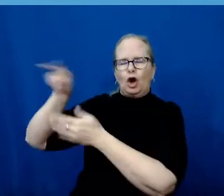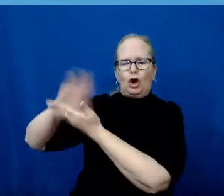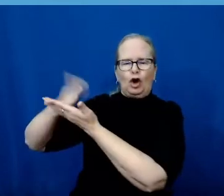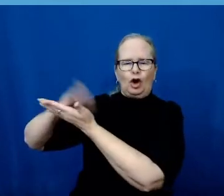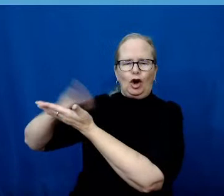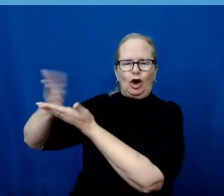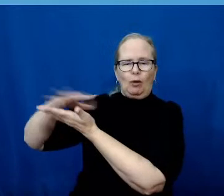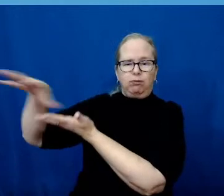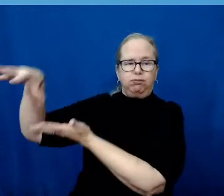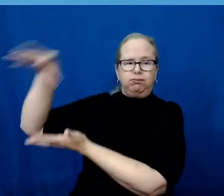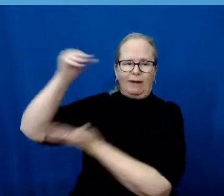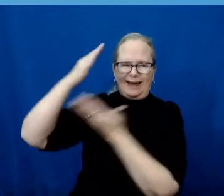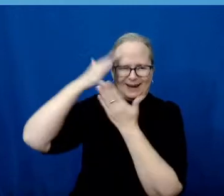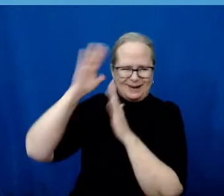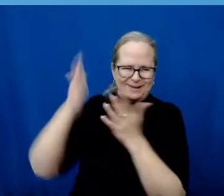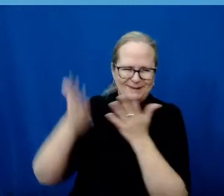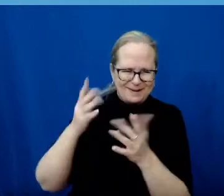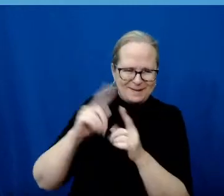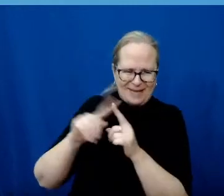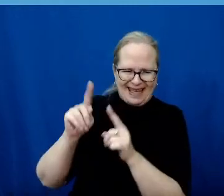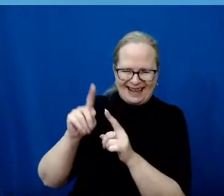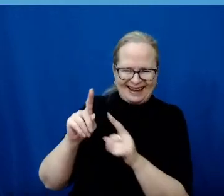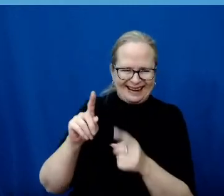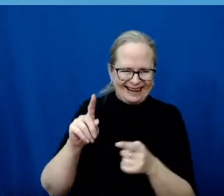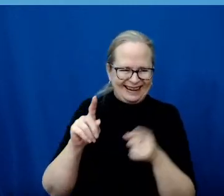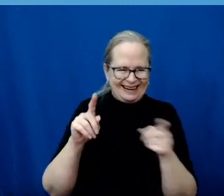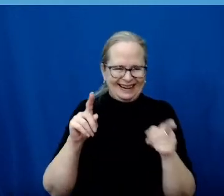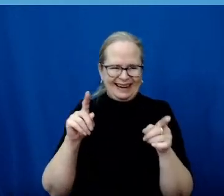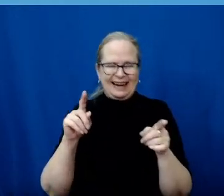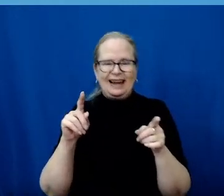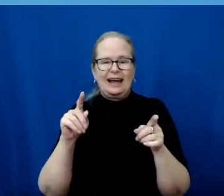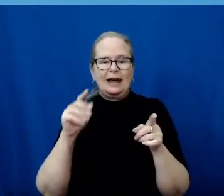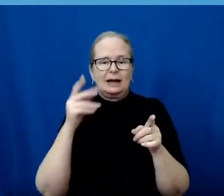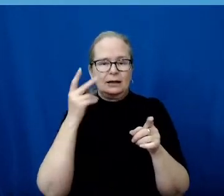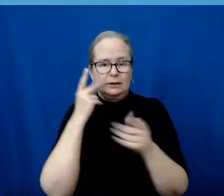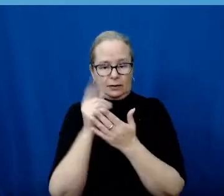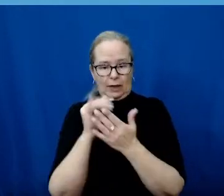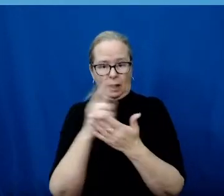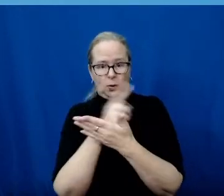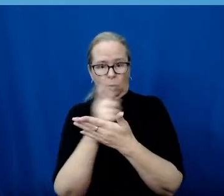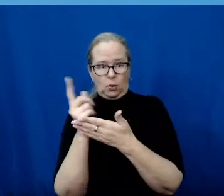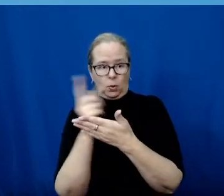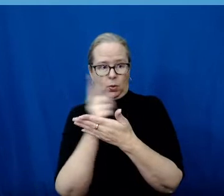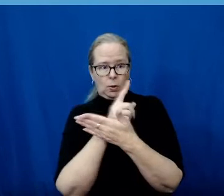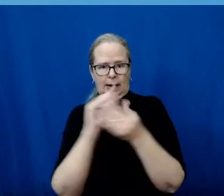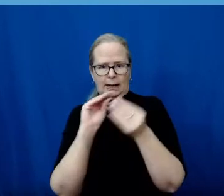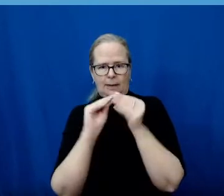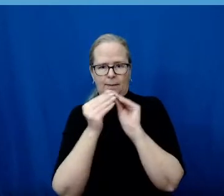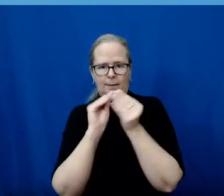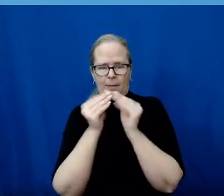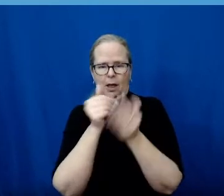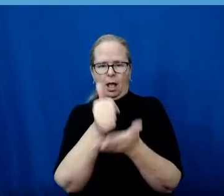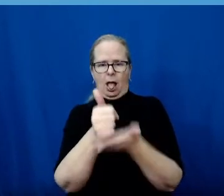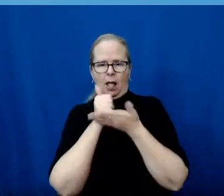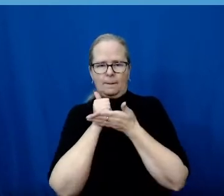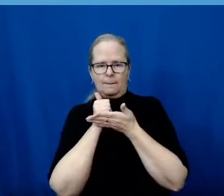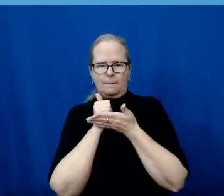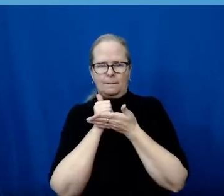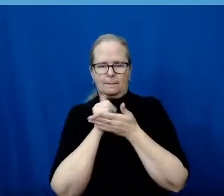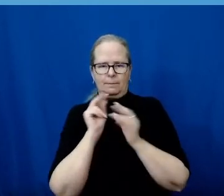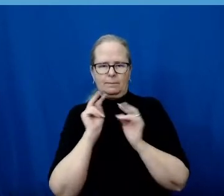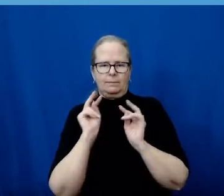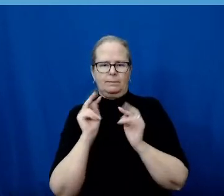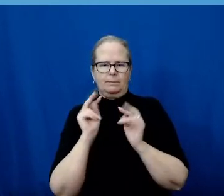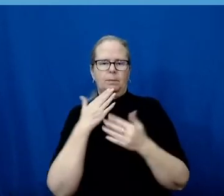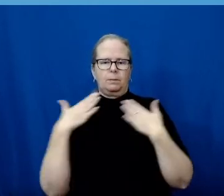respiratory measurement that we're looking at here because the body expels carbon dioxide, but it is also available through other processes. Cooking actually will